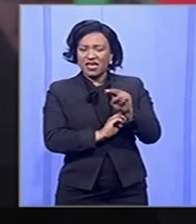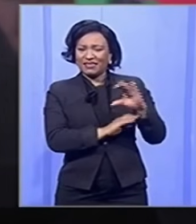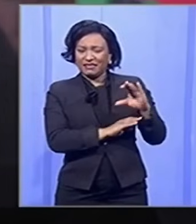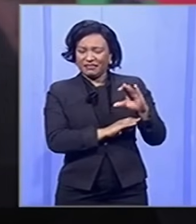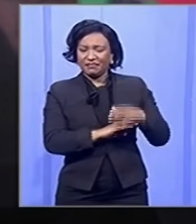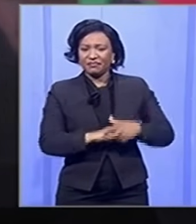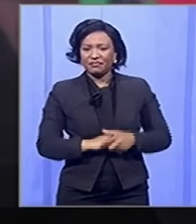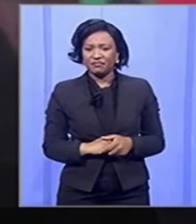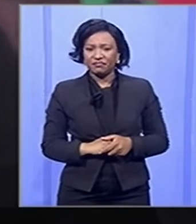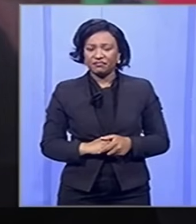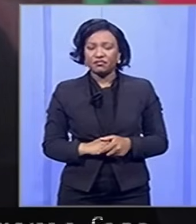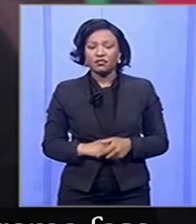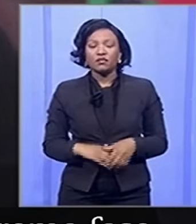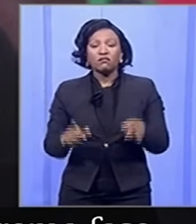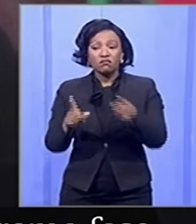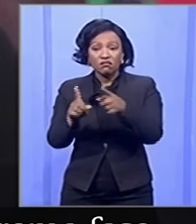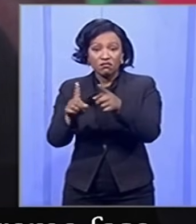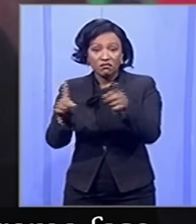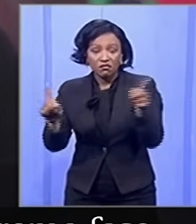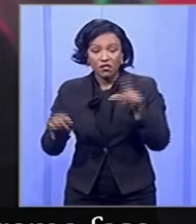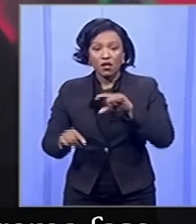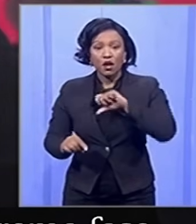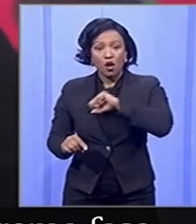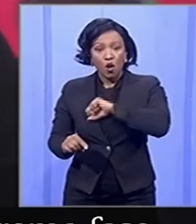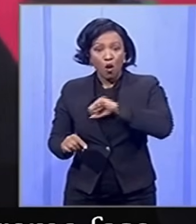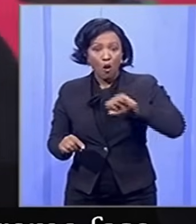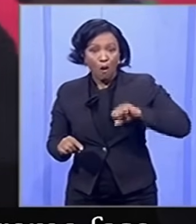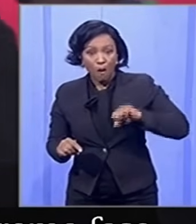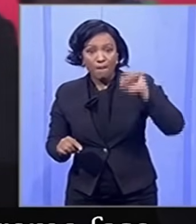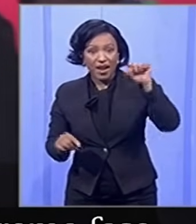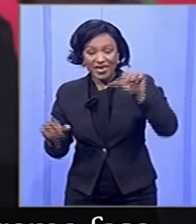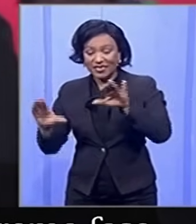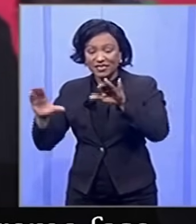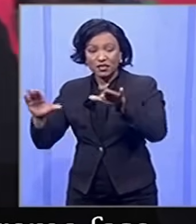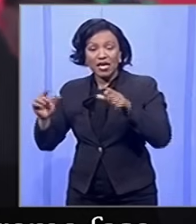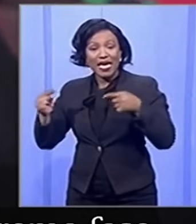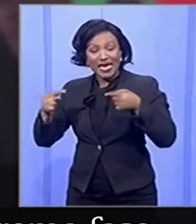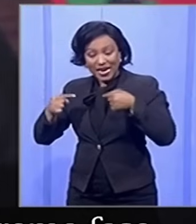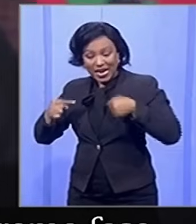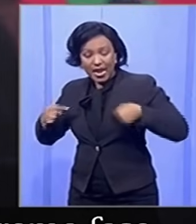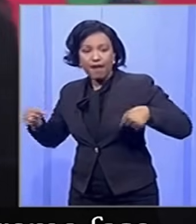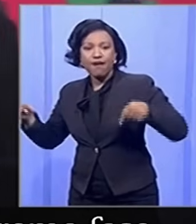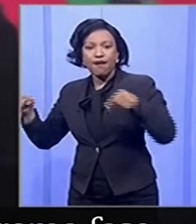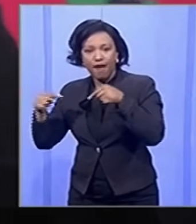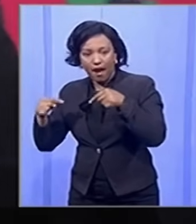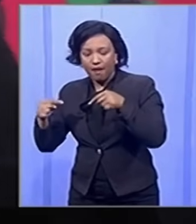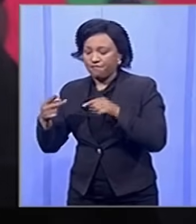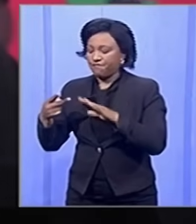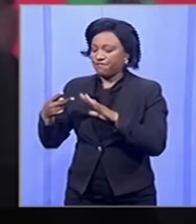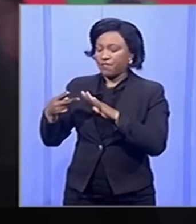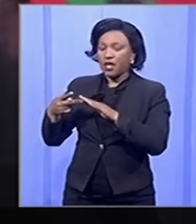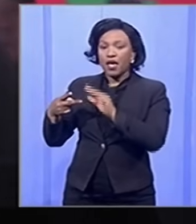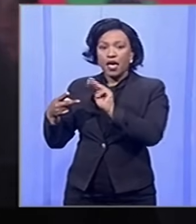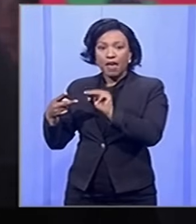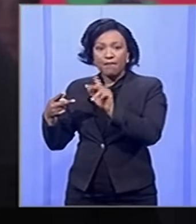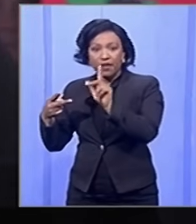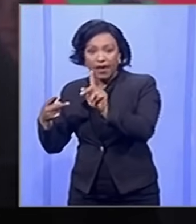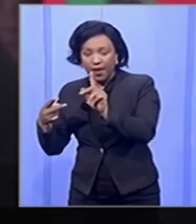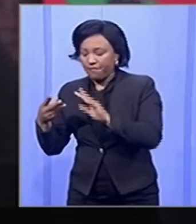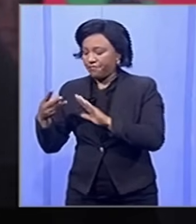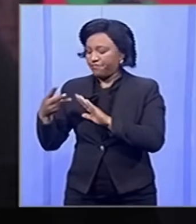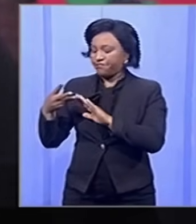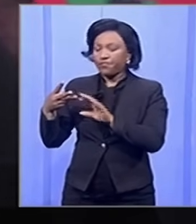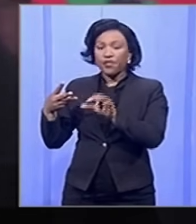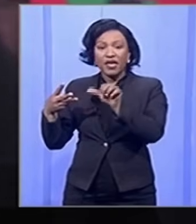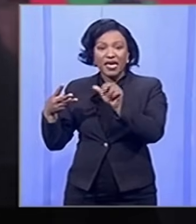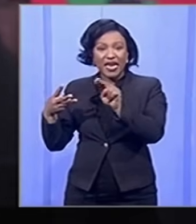Comrades, rena EFF le MK le ANC and